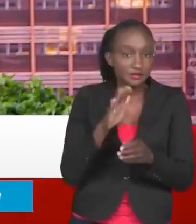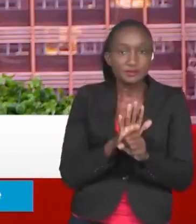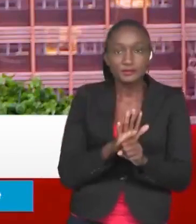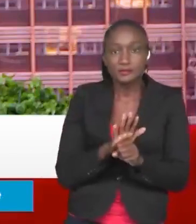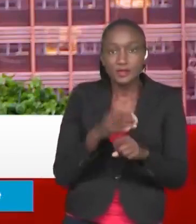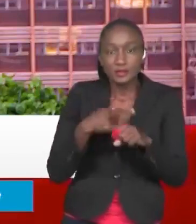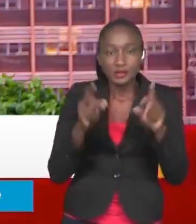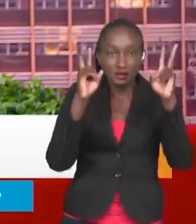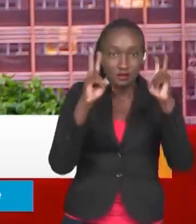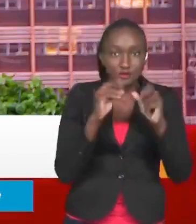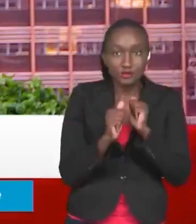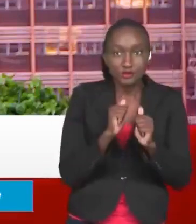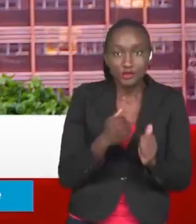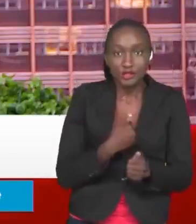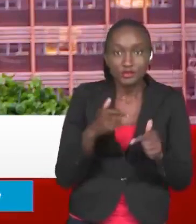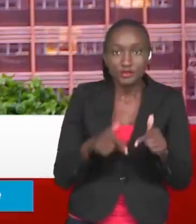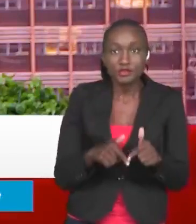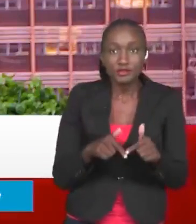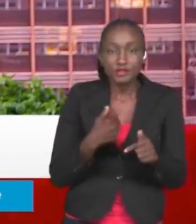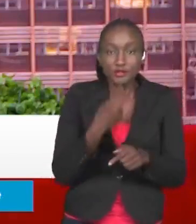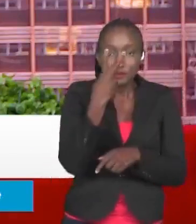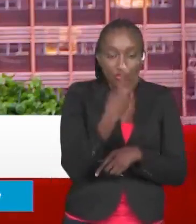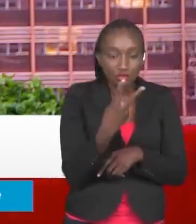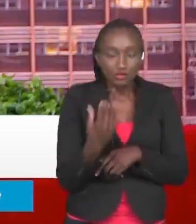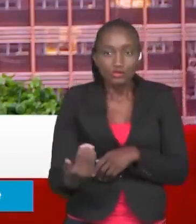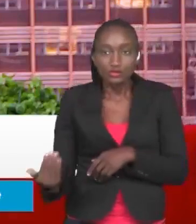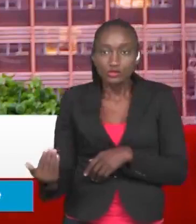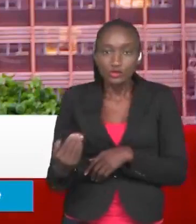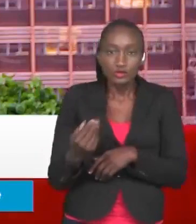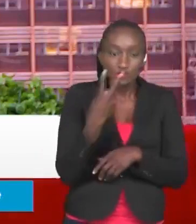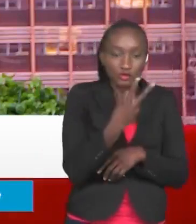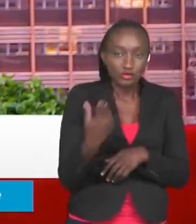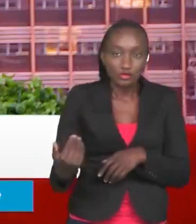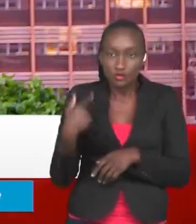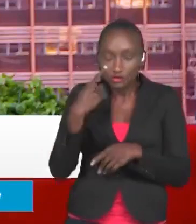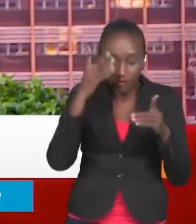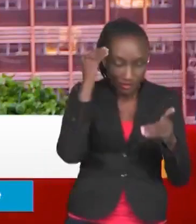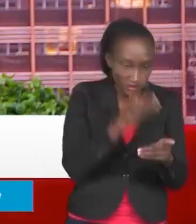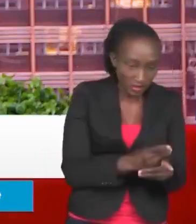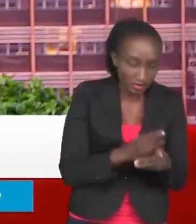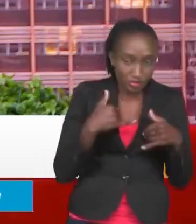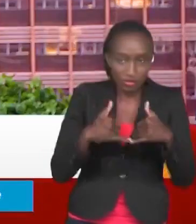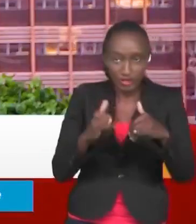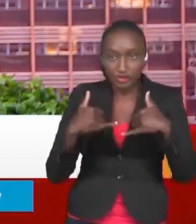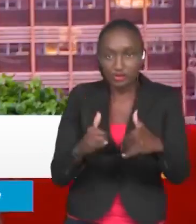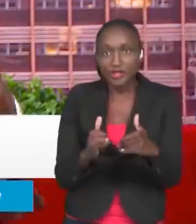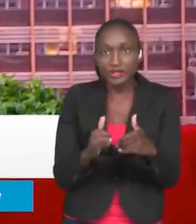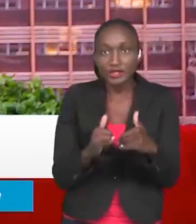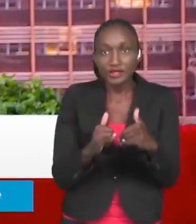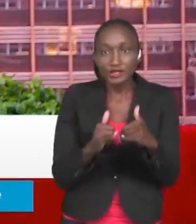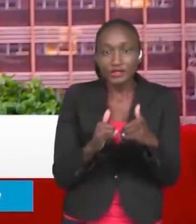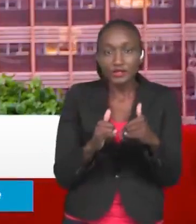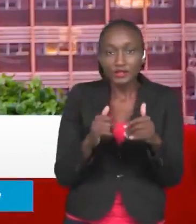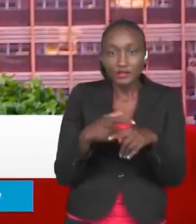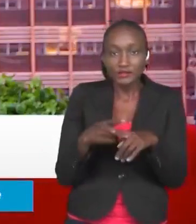the issue that we are dealing with now is we have two children. These two children have decided to experiment their adolescence. Because even